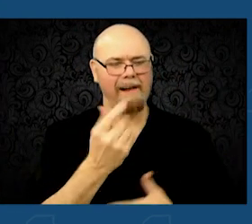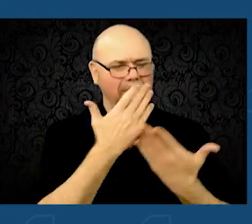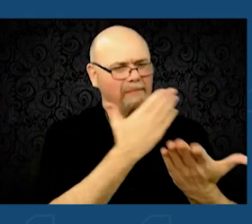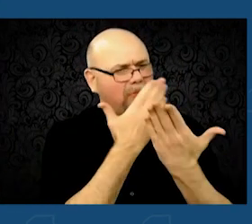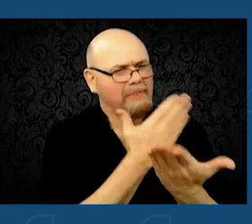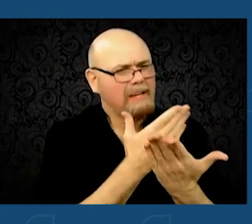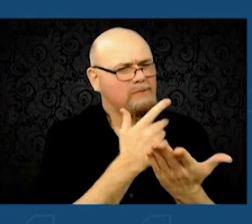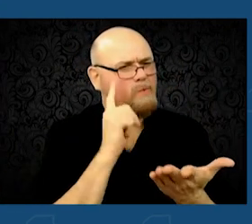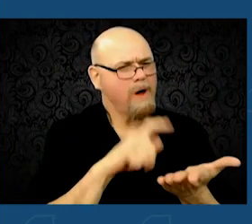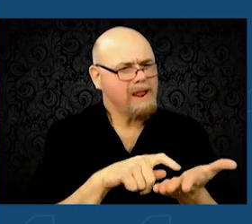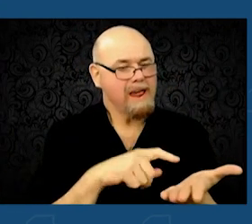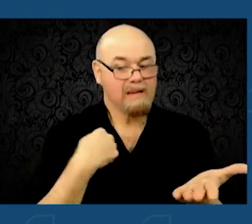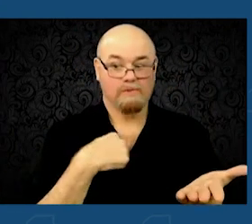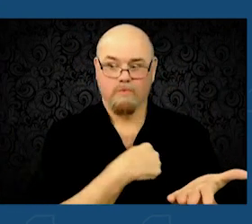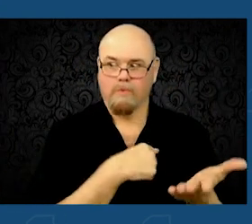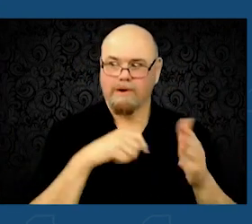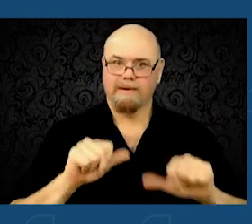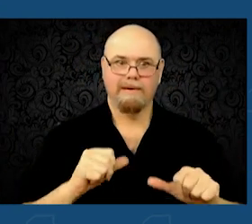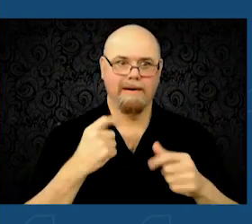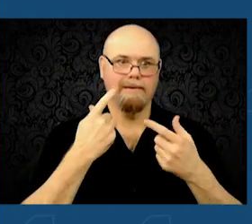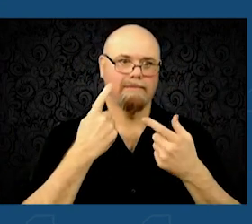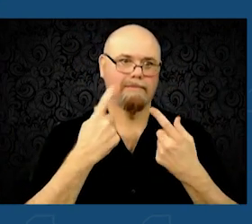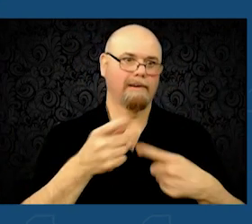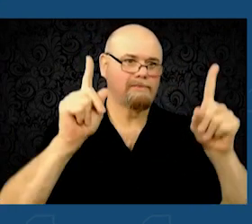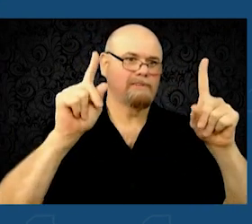that we could get here today.